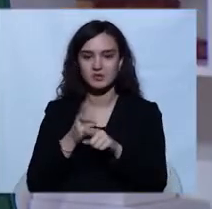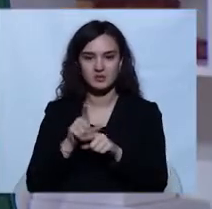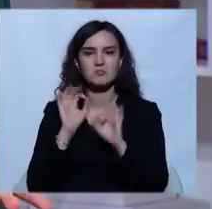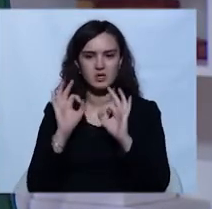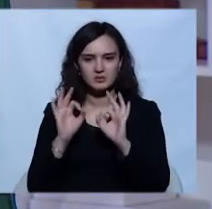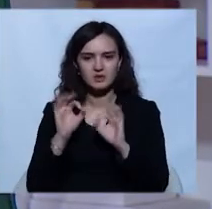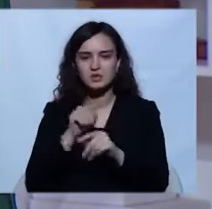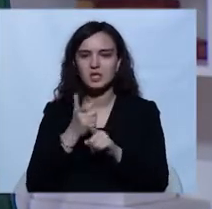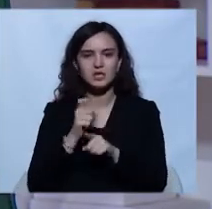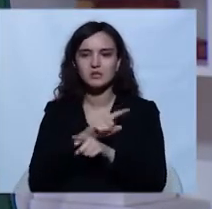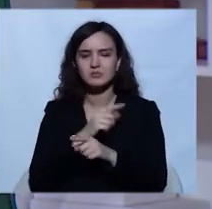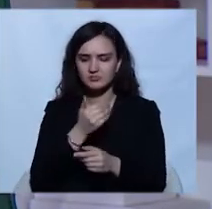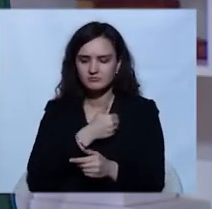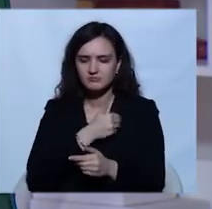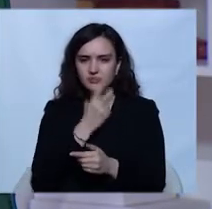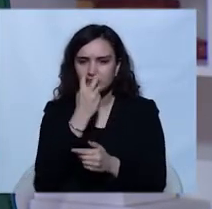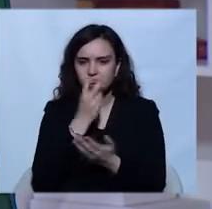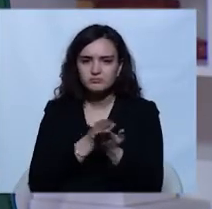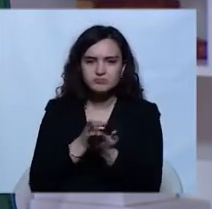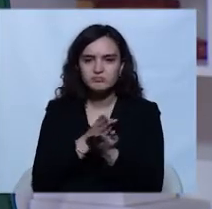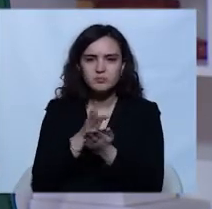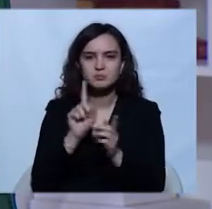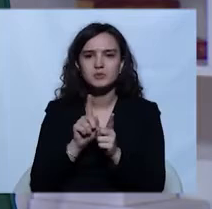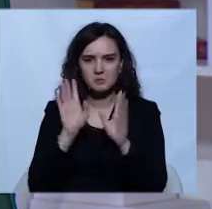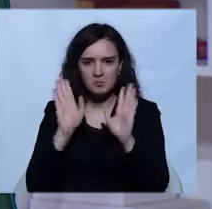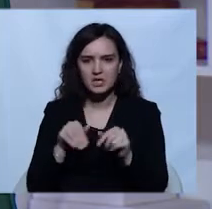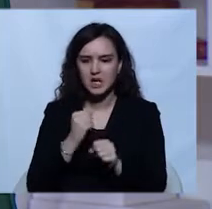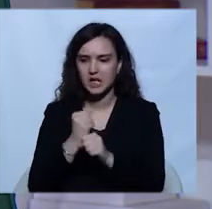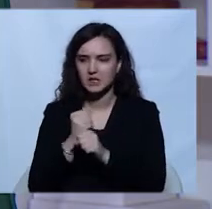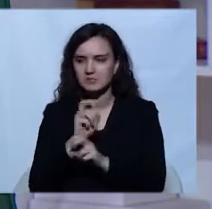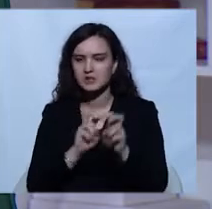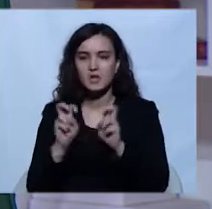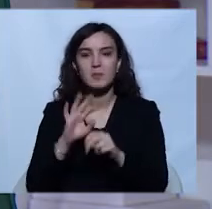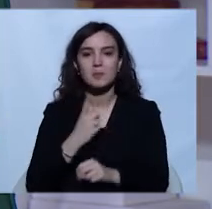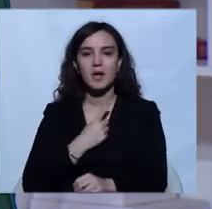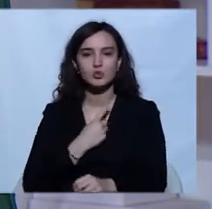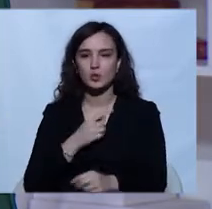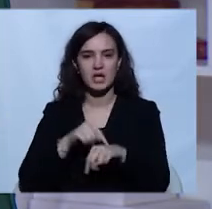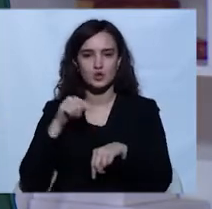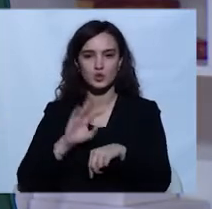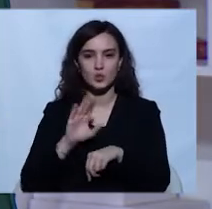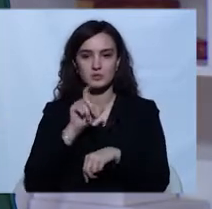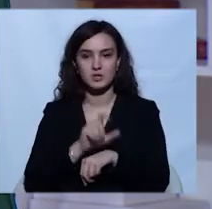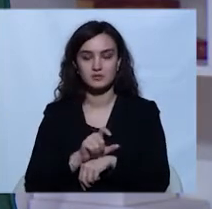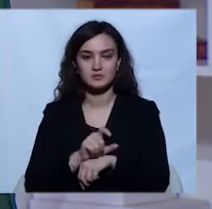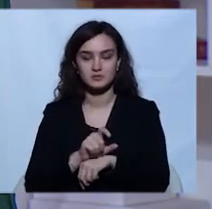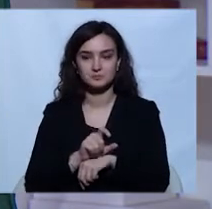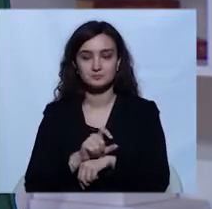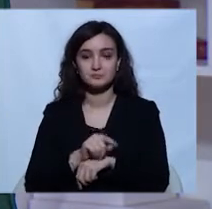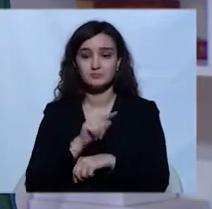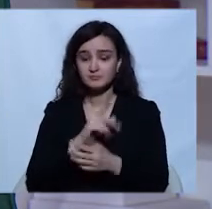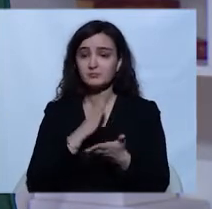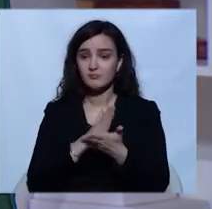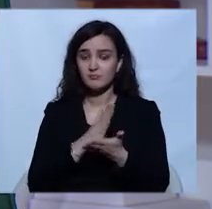He's very resourceful and he finds things to keep him busy and make him feel less lonely. One of those things, you know, he has to